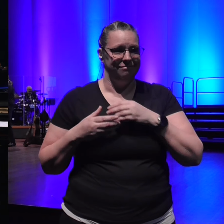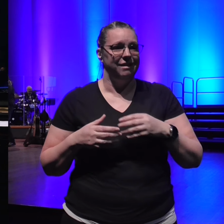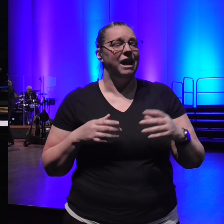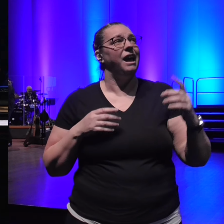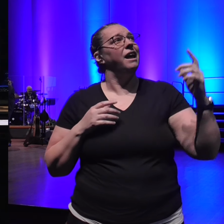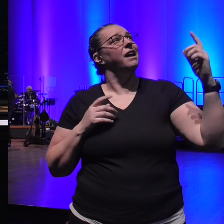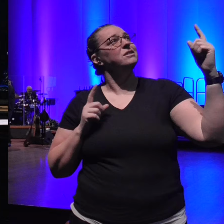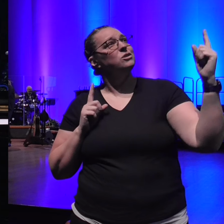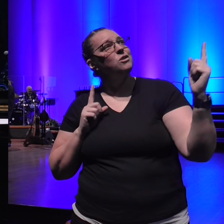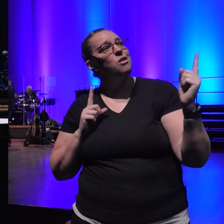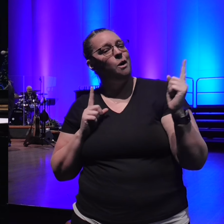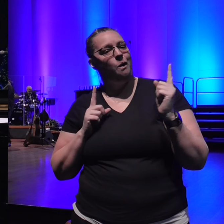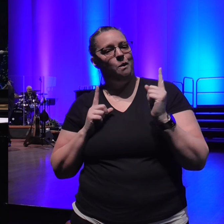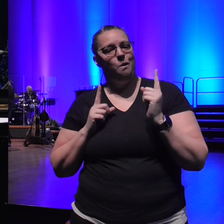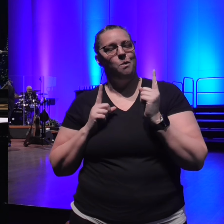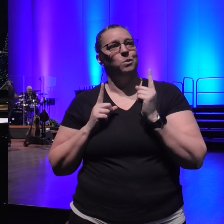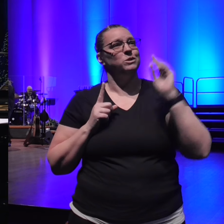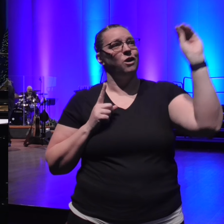Closer than the